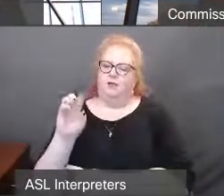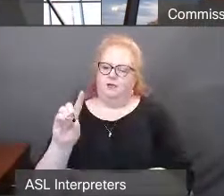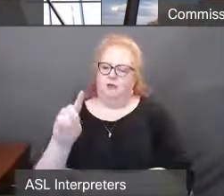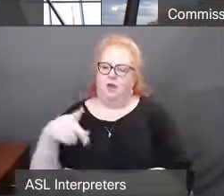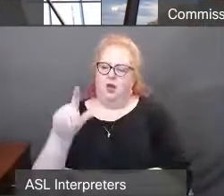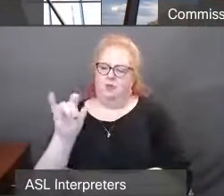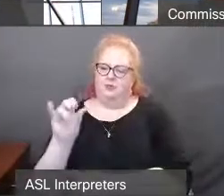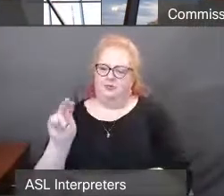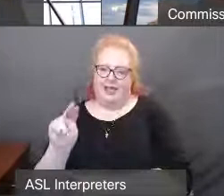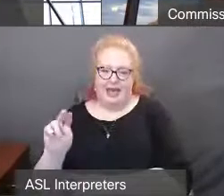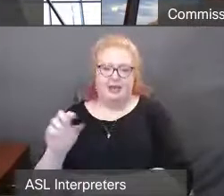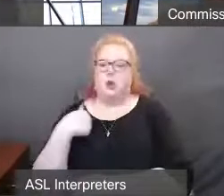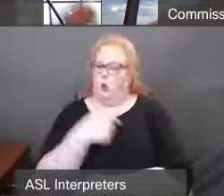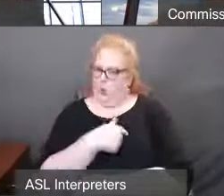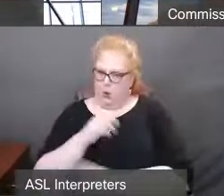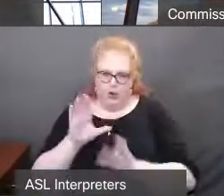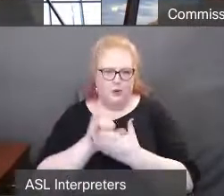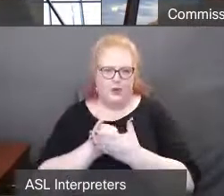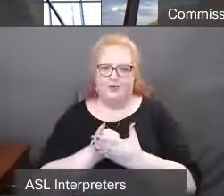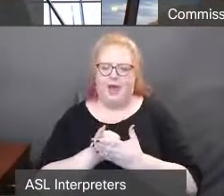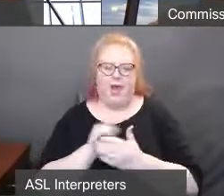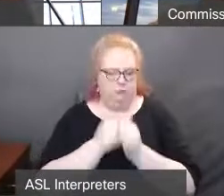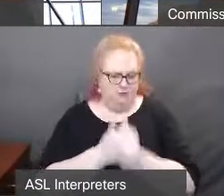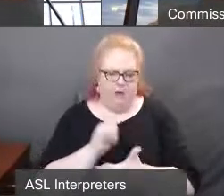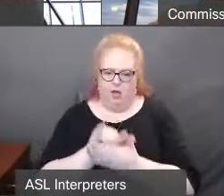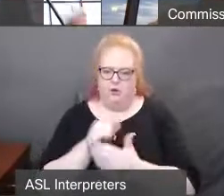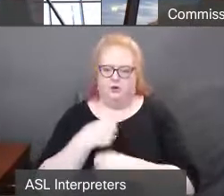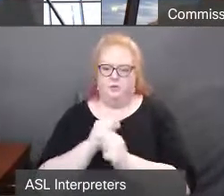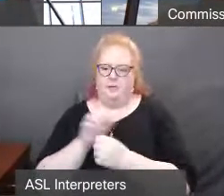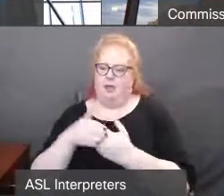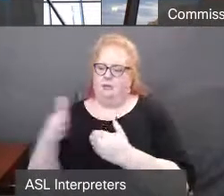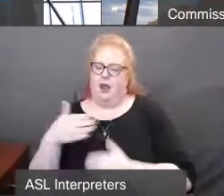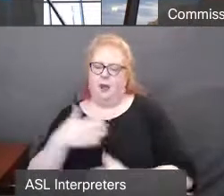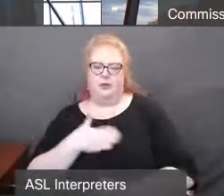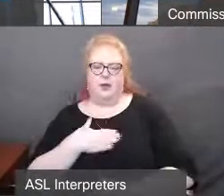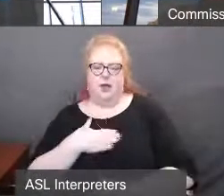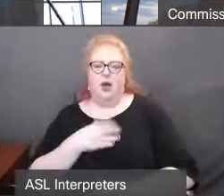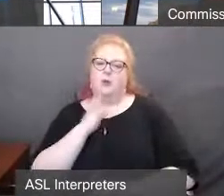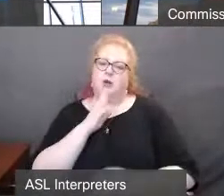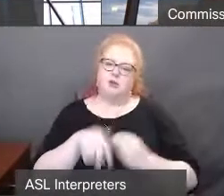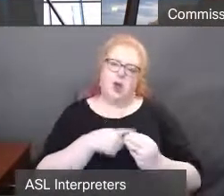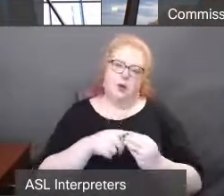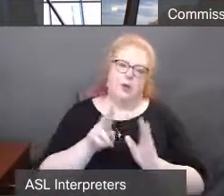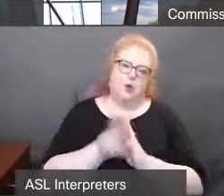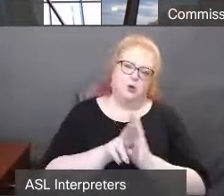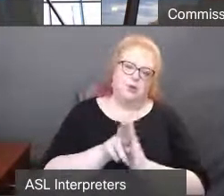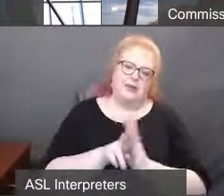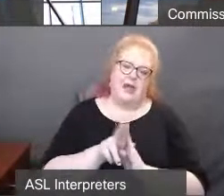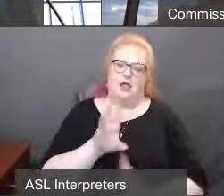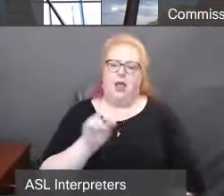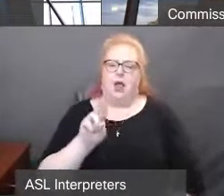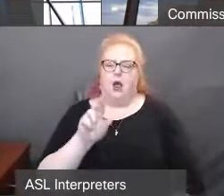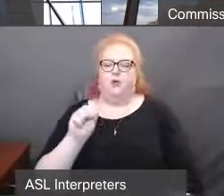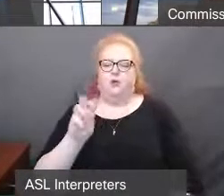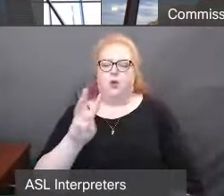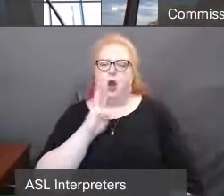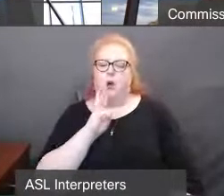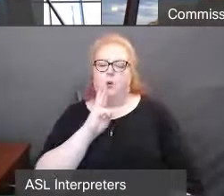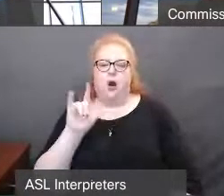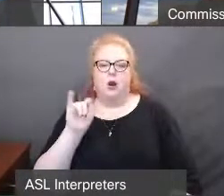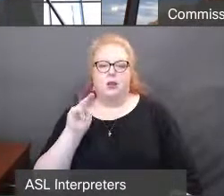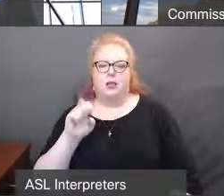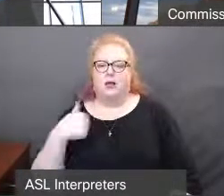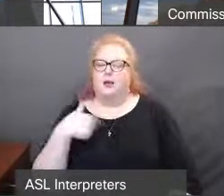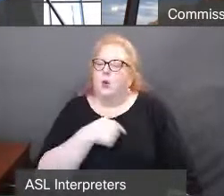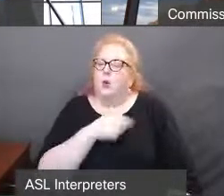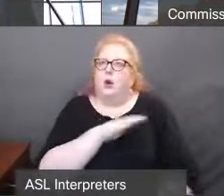the neighbors happy. And then the other big complaint that they were talking about was the utilities and the raw water lines that go through there. We're going to be nowhere